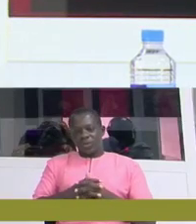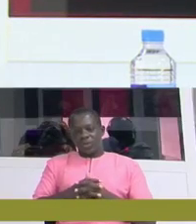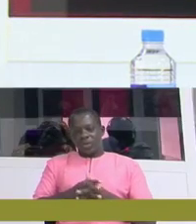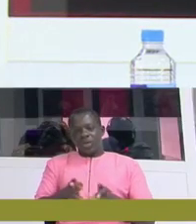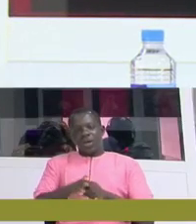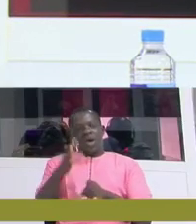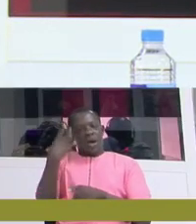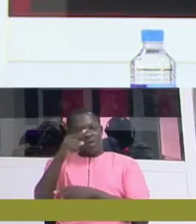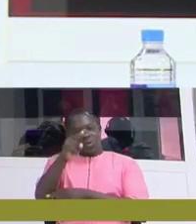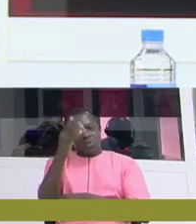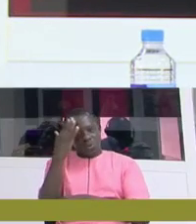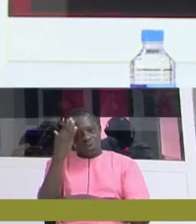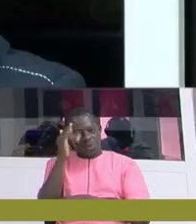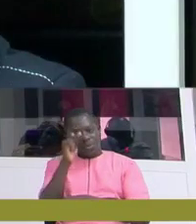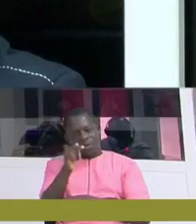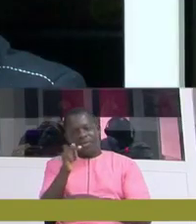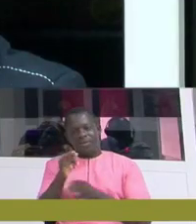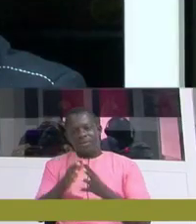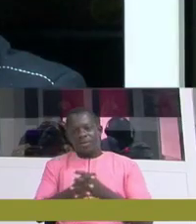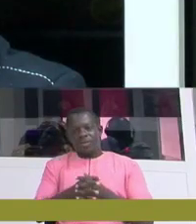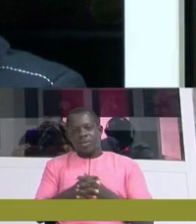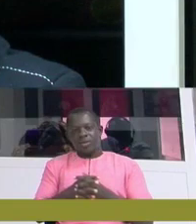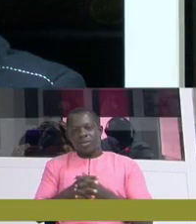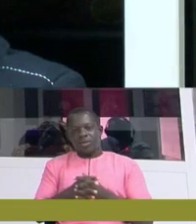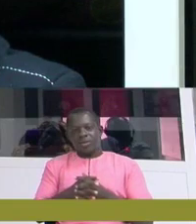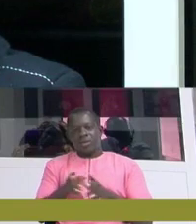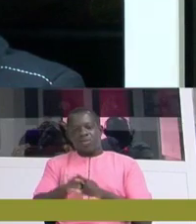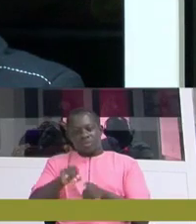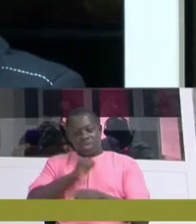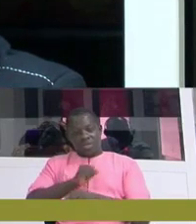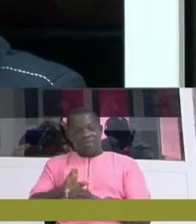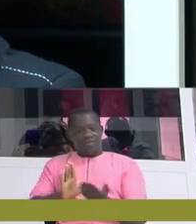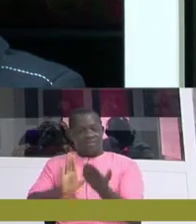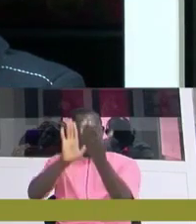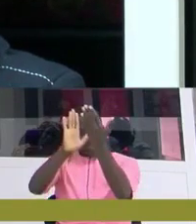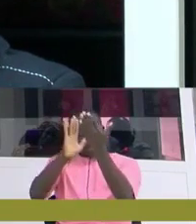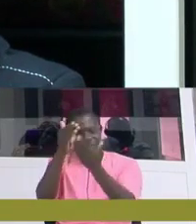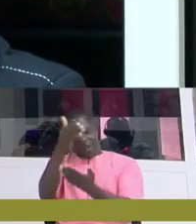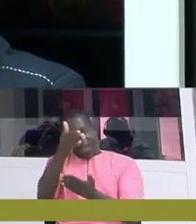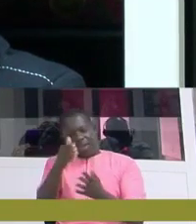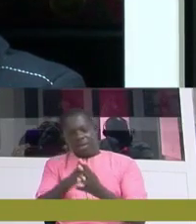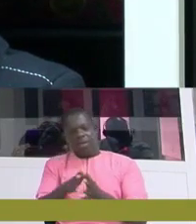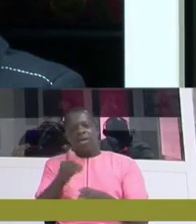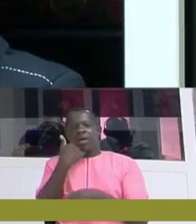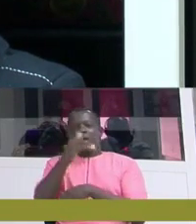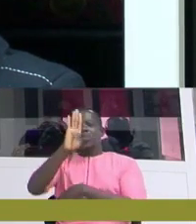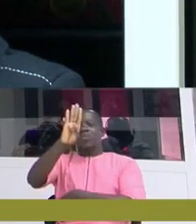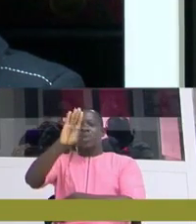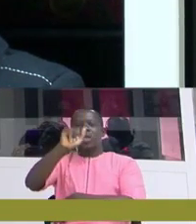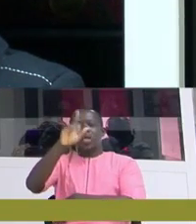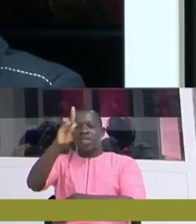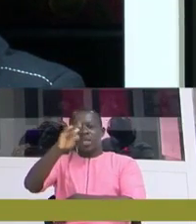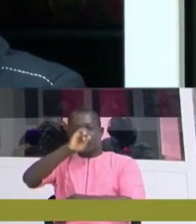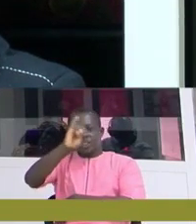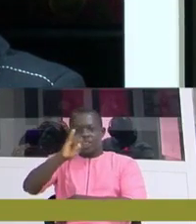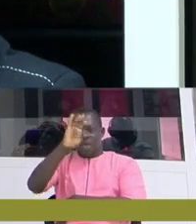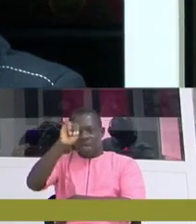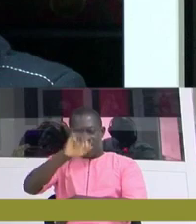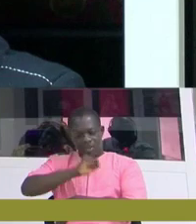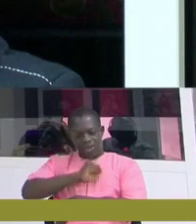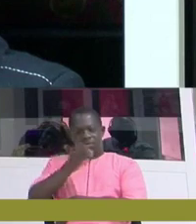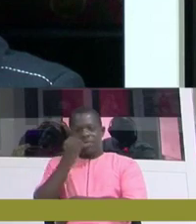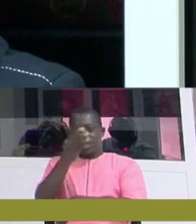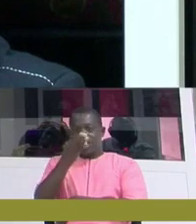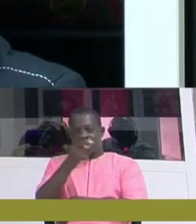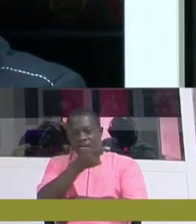did you know that? I was facing there. I asked Baji and he